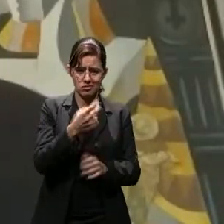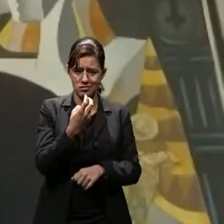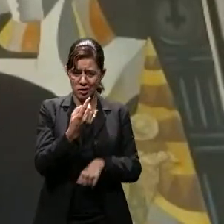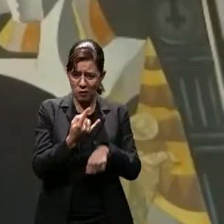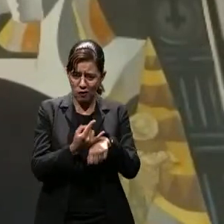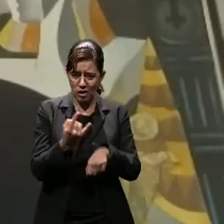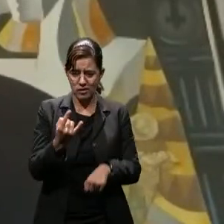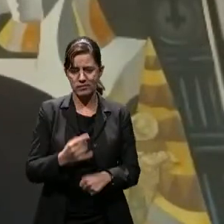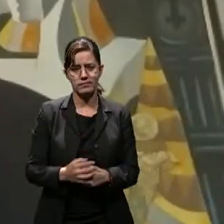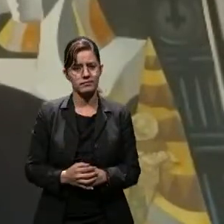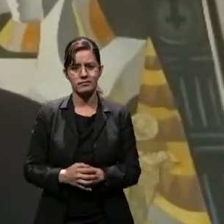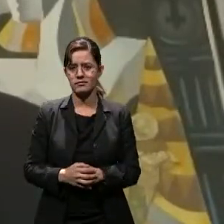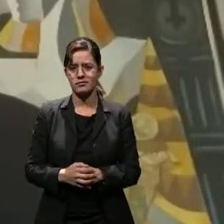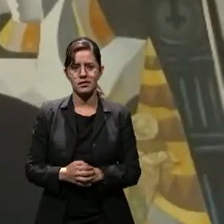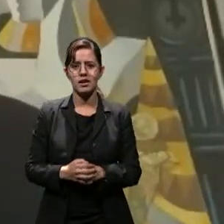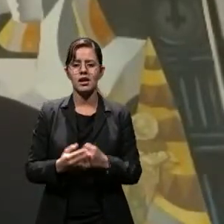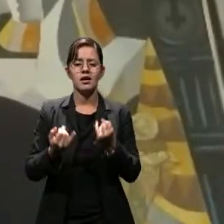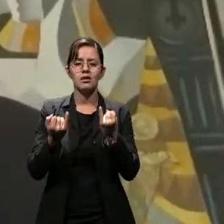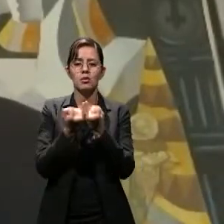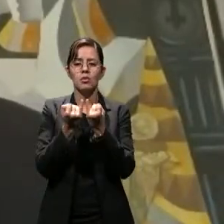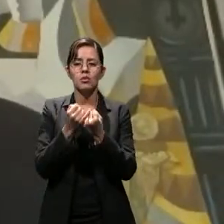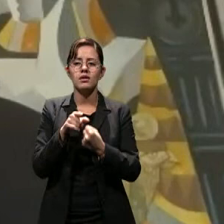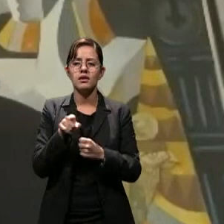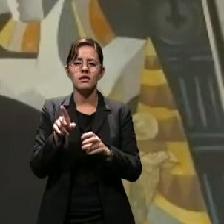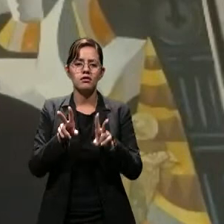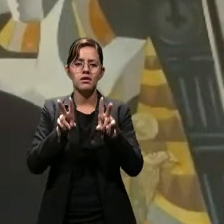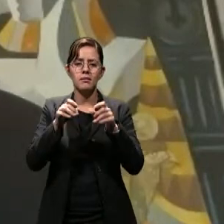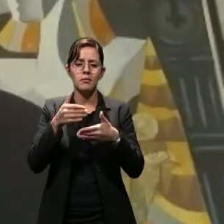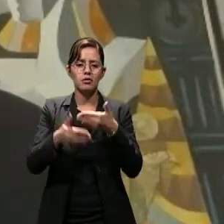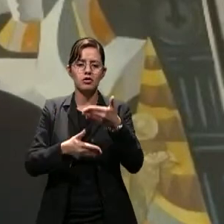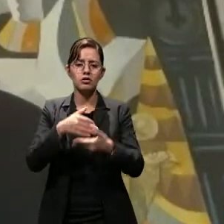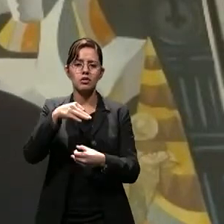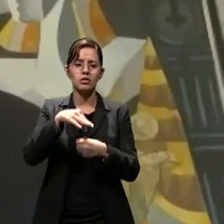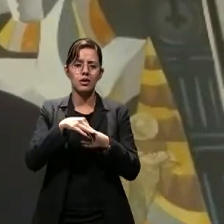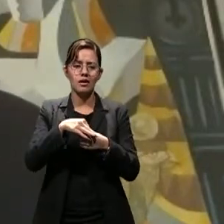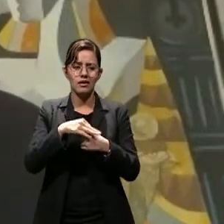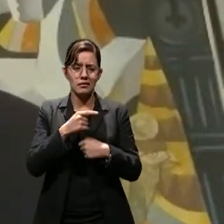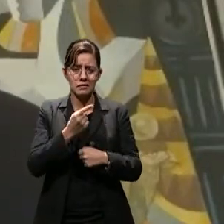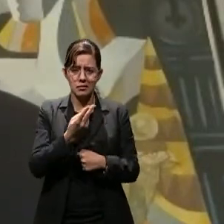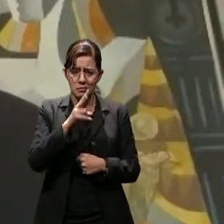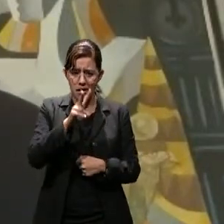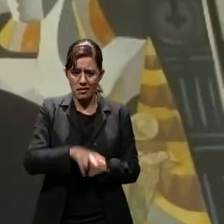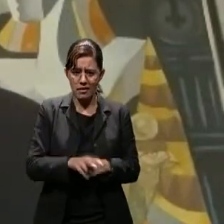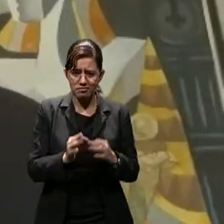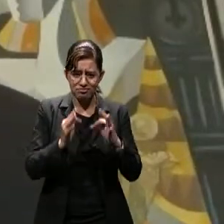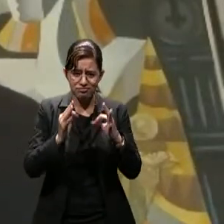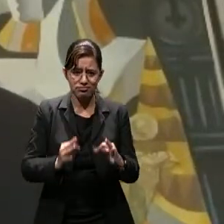fraud, with trust in an electoral process, for example.